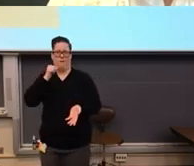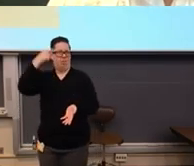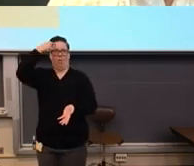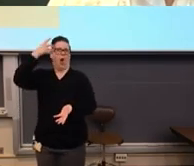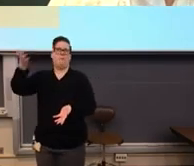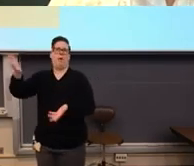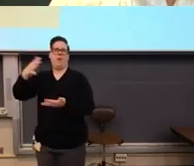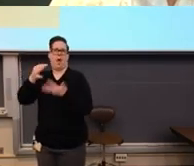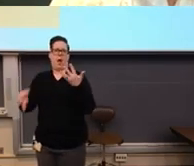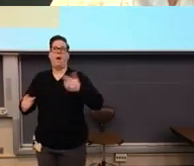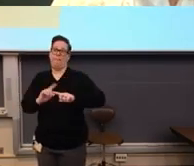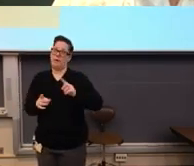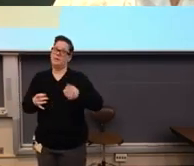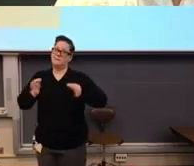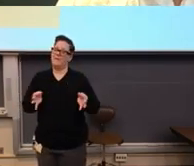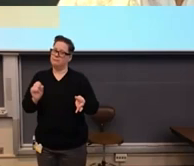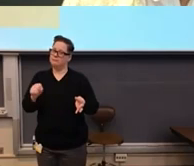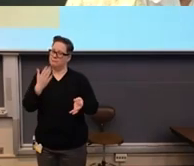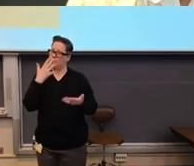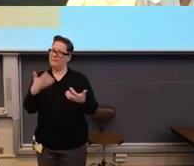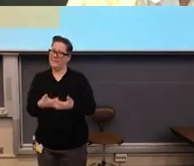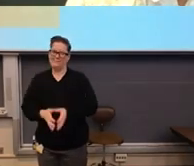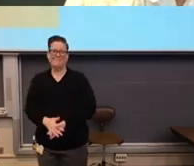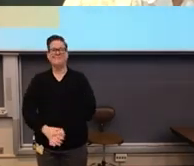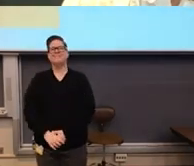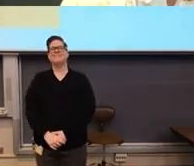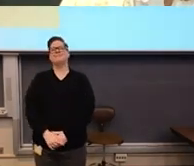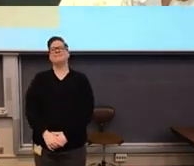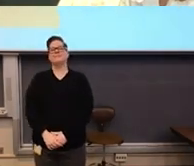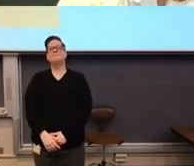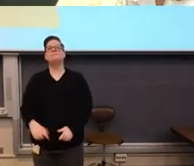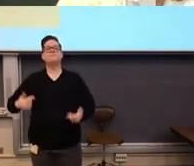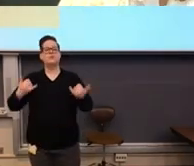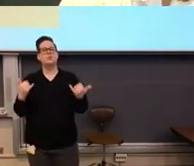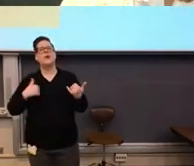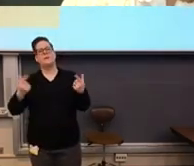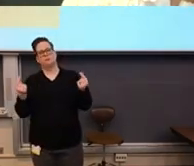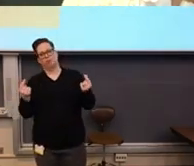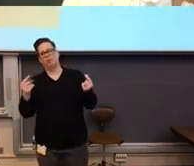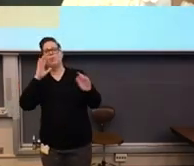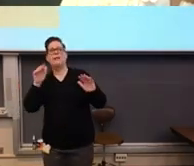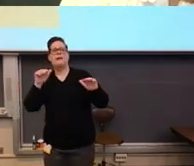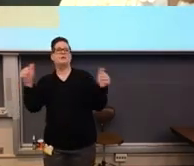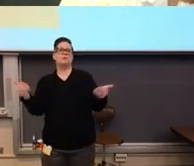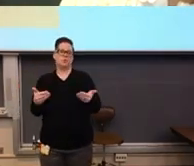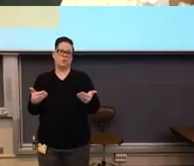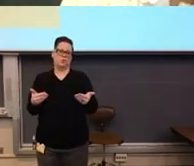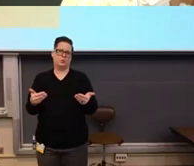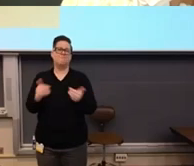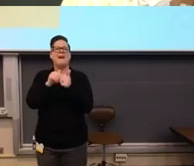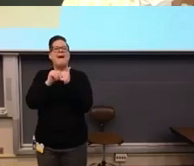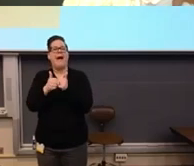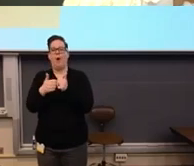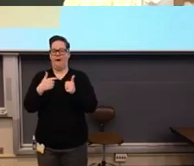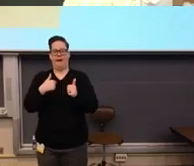but indeed it has been a really good fit. So what I'll do today is just introduce you to how I